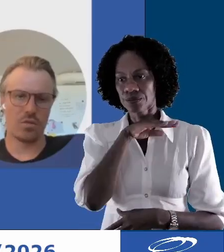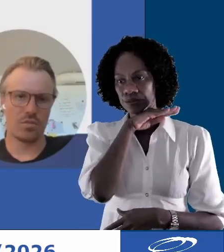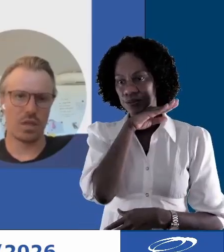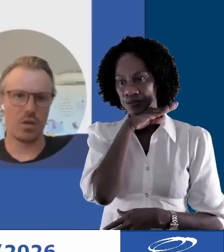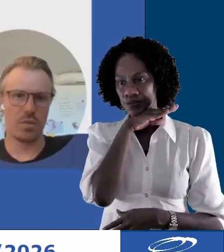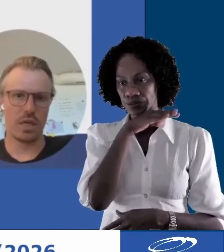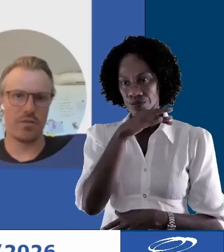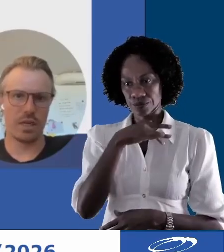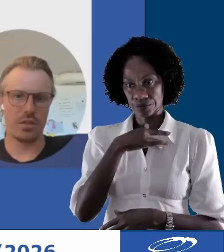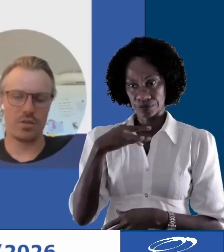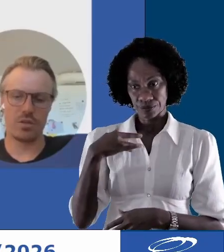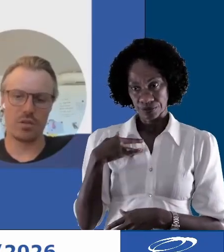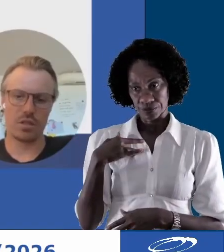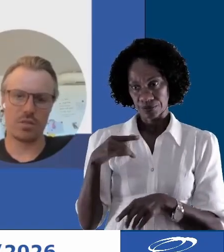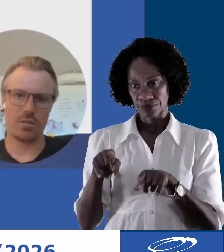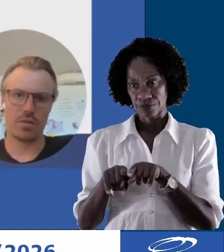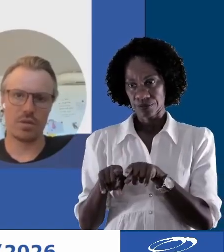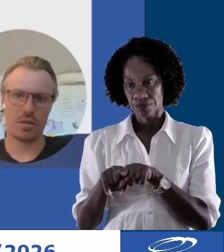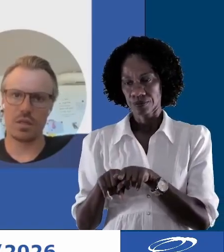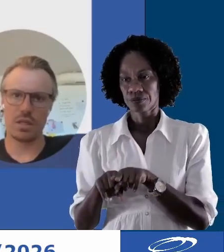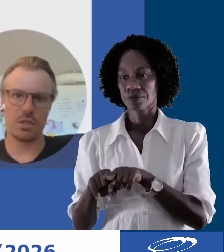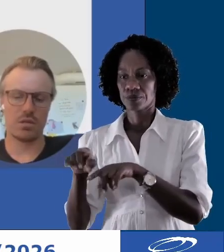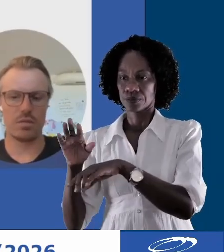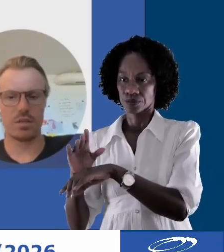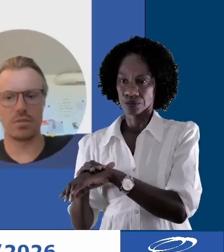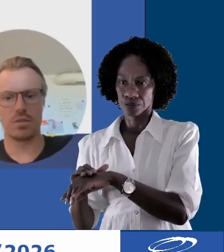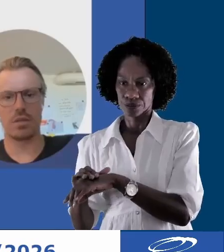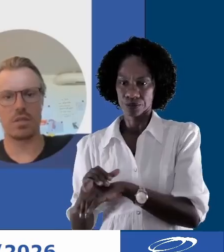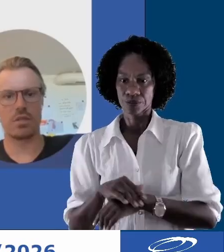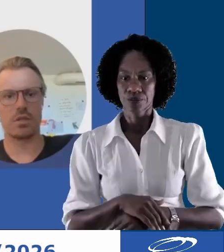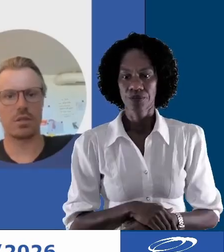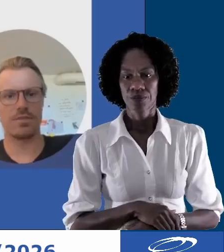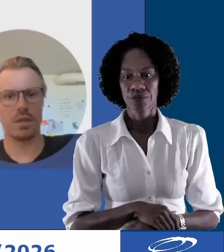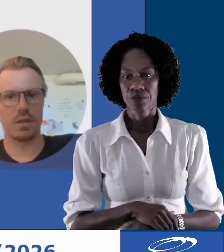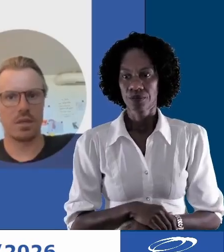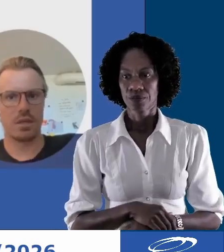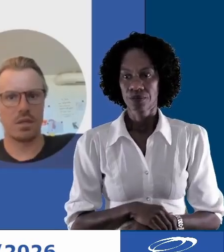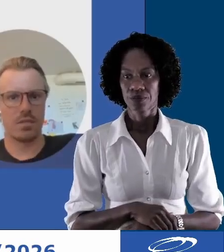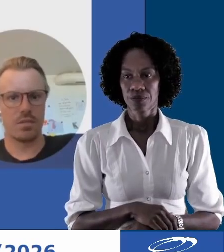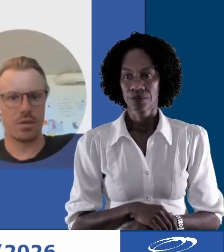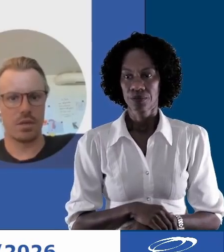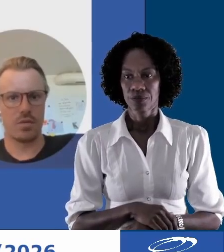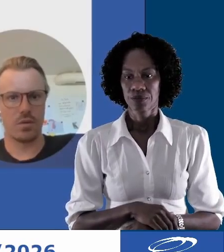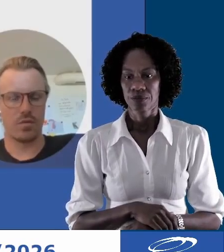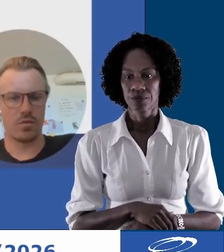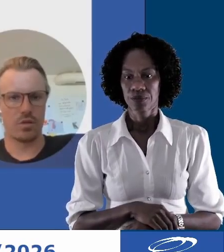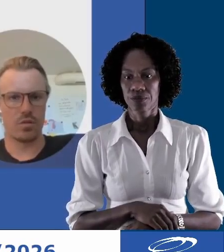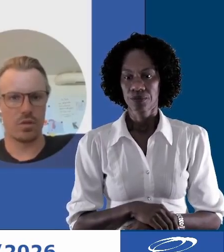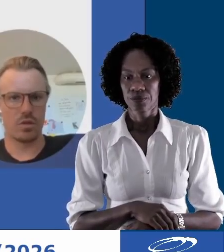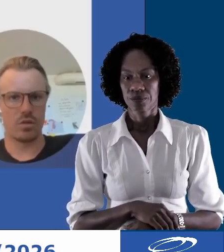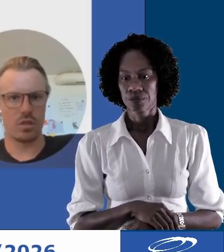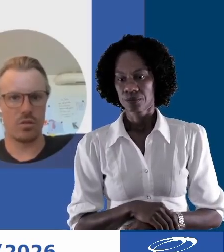So I hope I have managed to address some important and general principles in this talk. But of course,